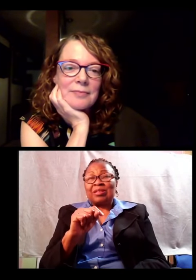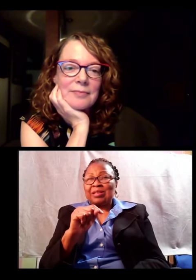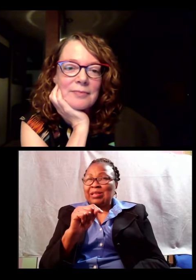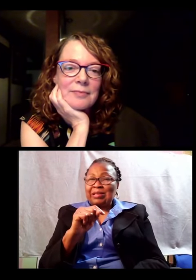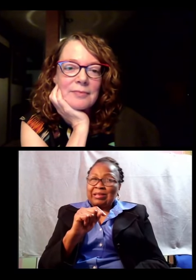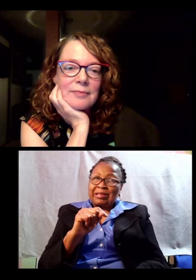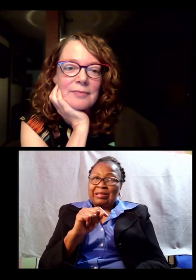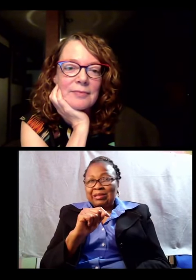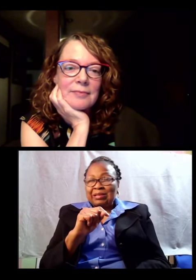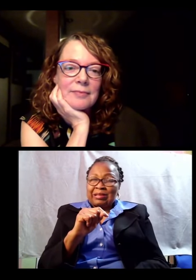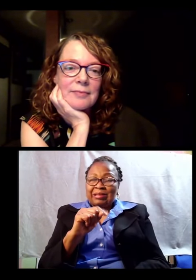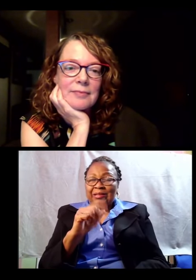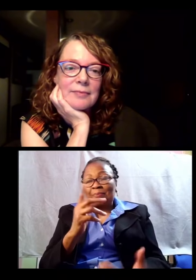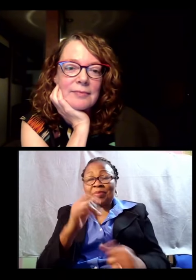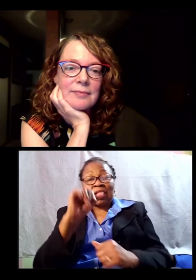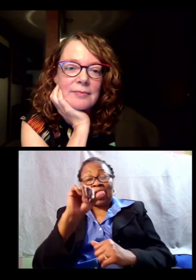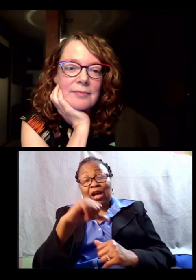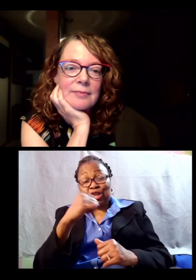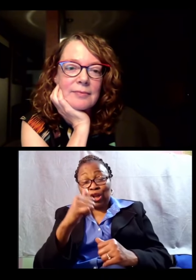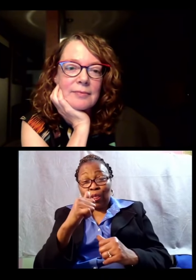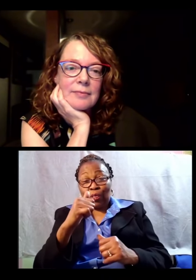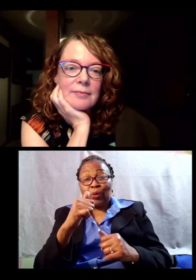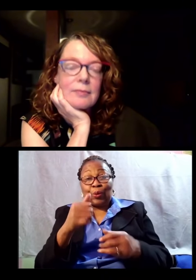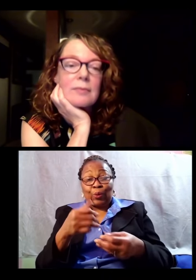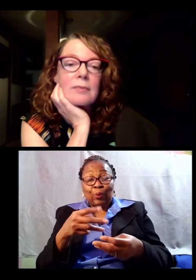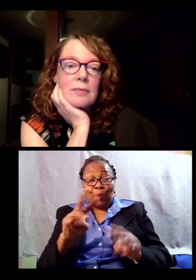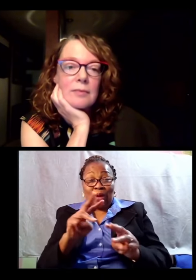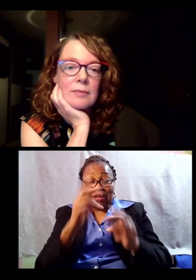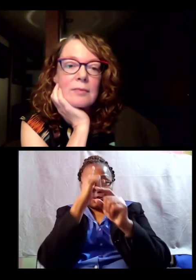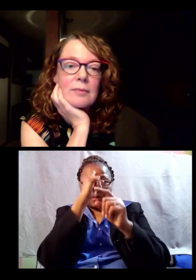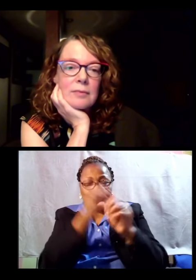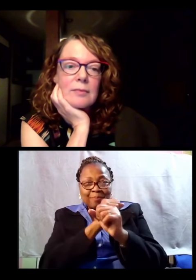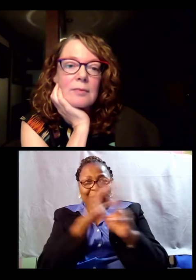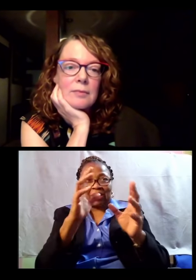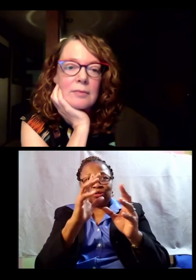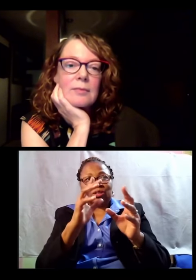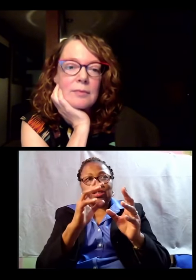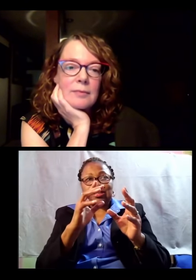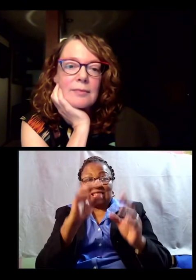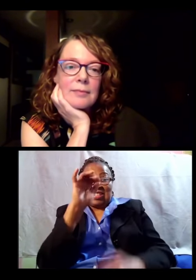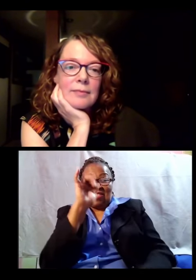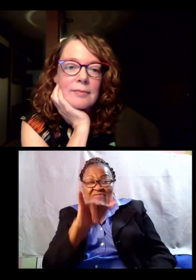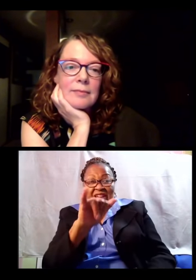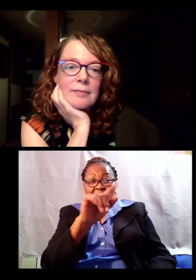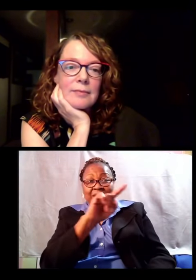And another way of imagining it would be this very zombie